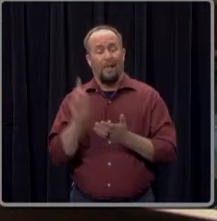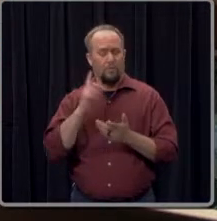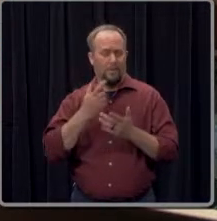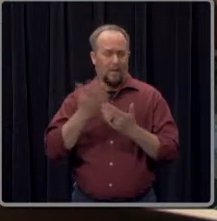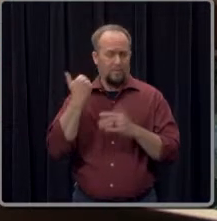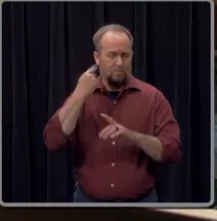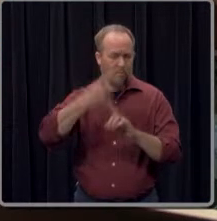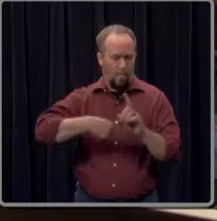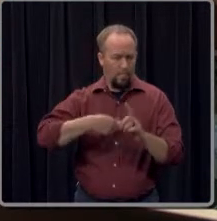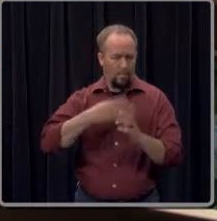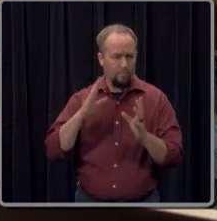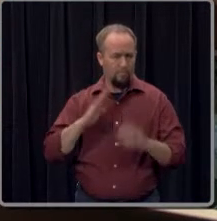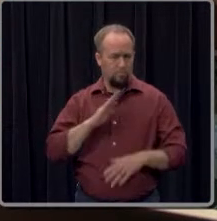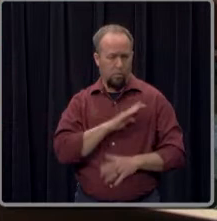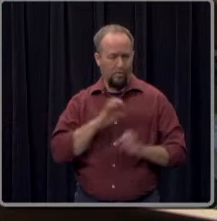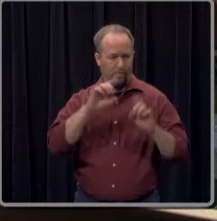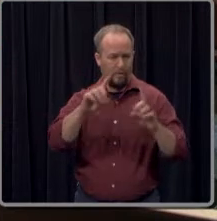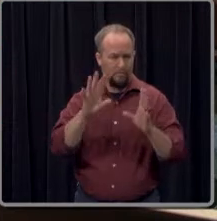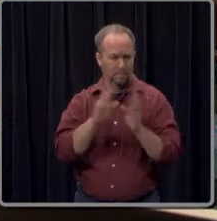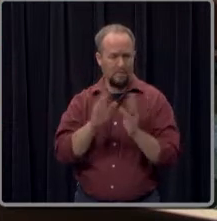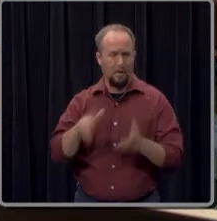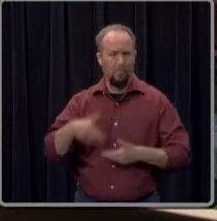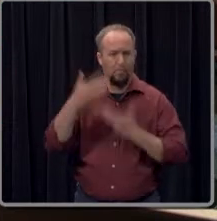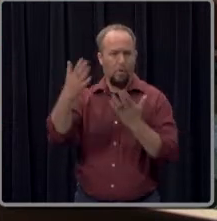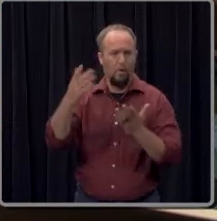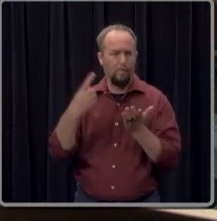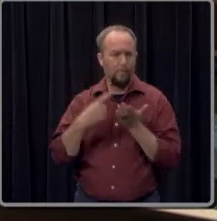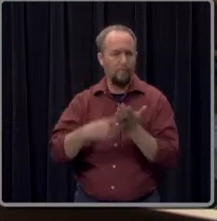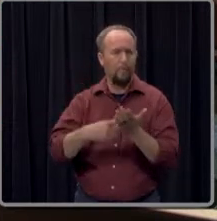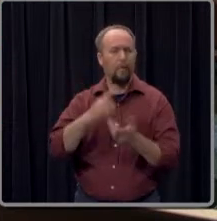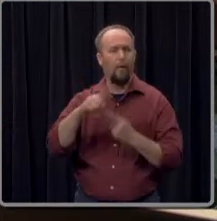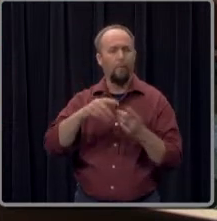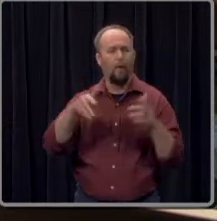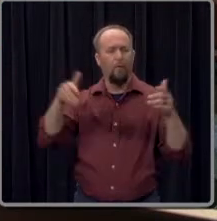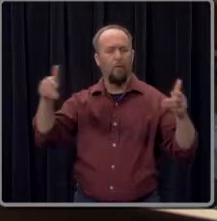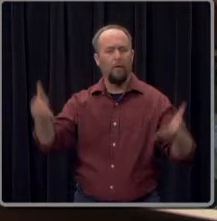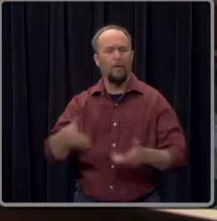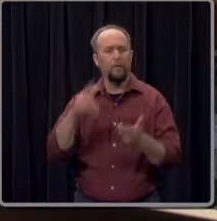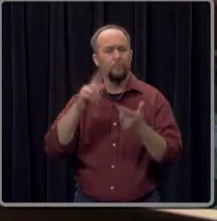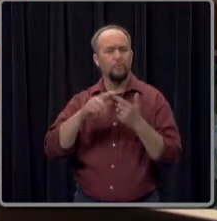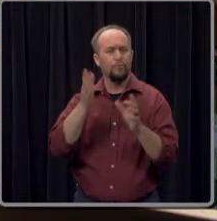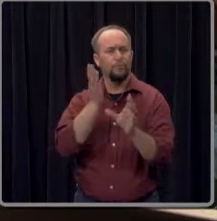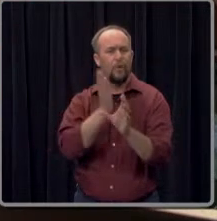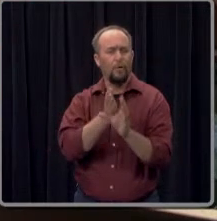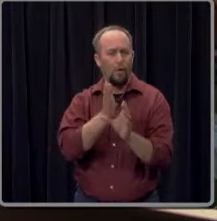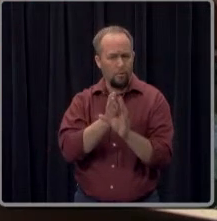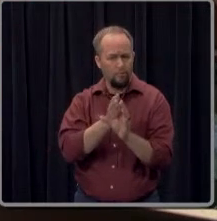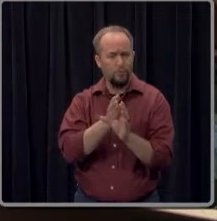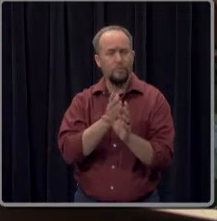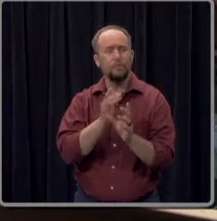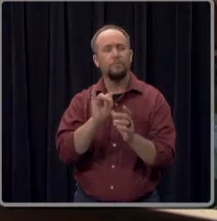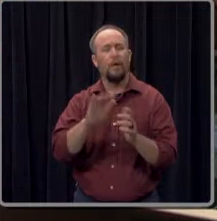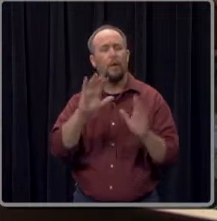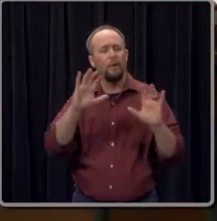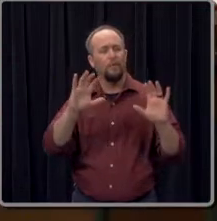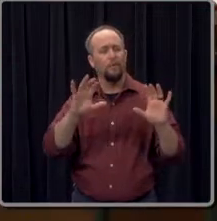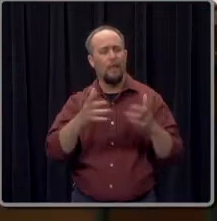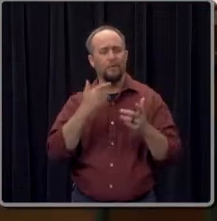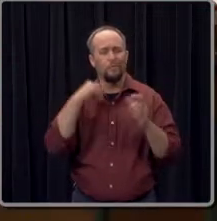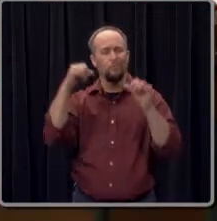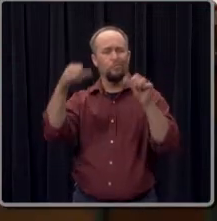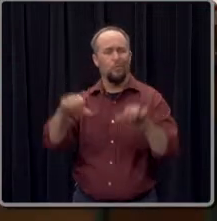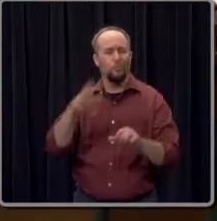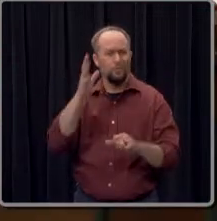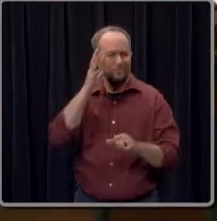meeting, I brought up a conversation around introduction to psychology that was posted as a